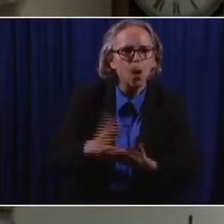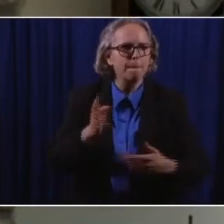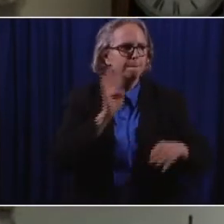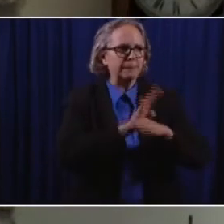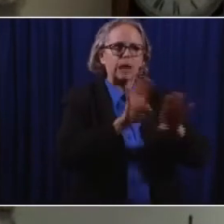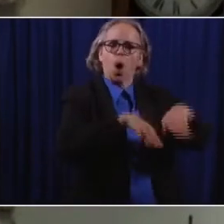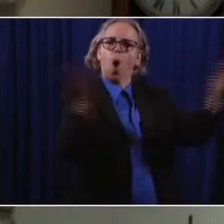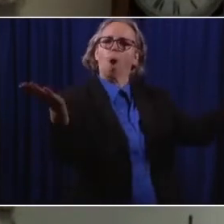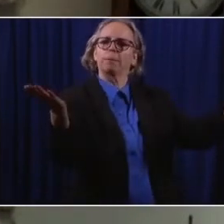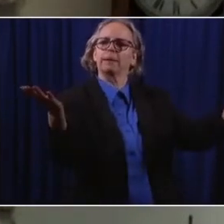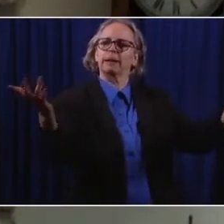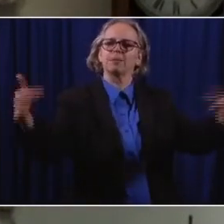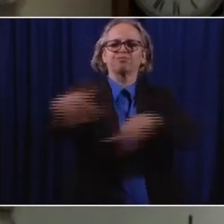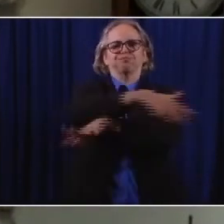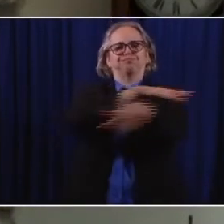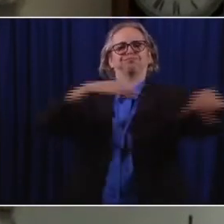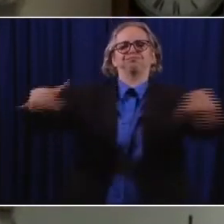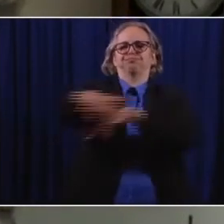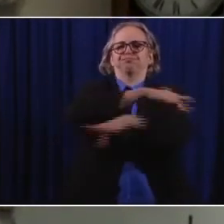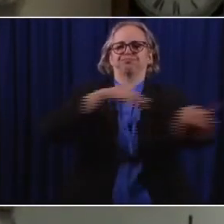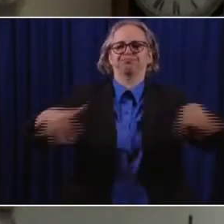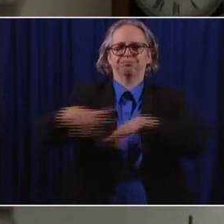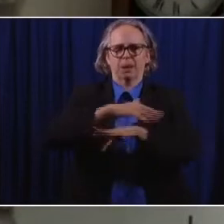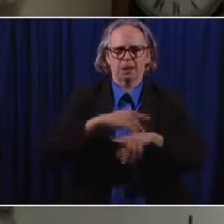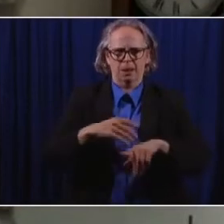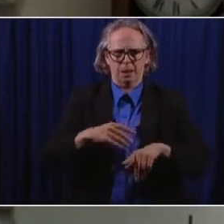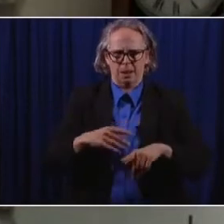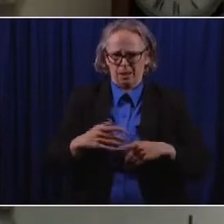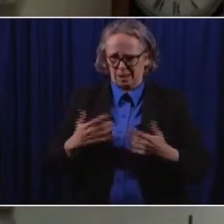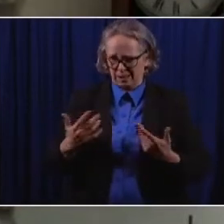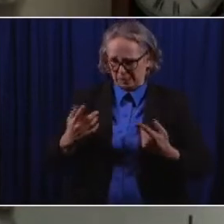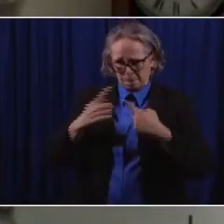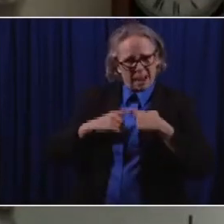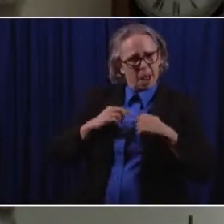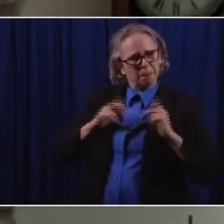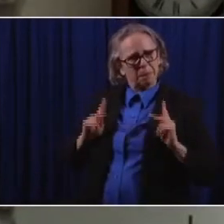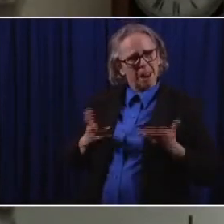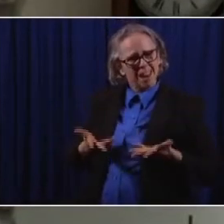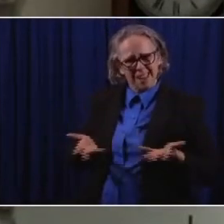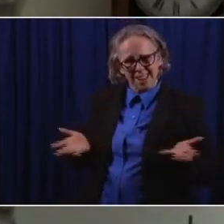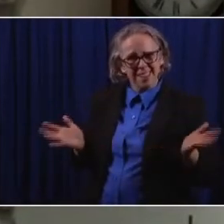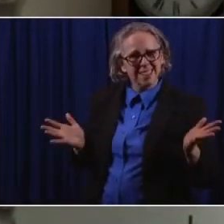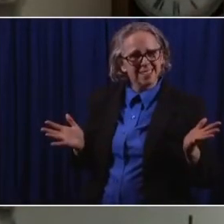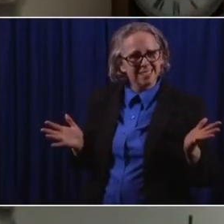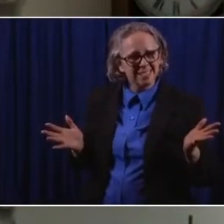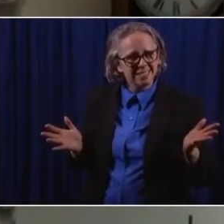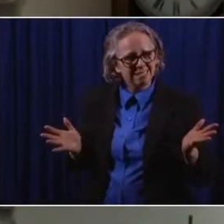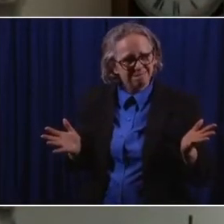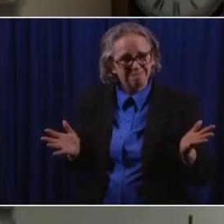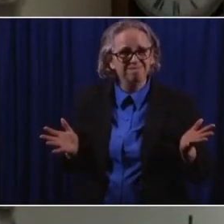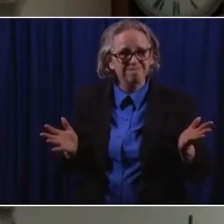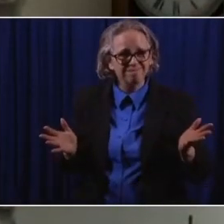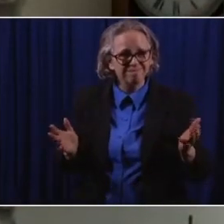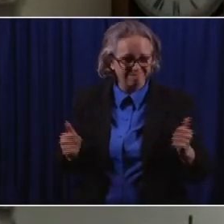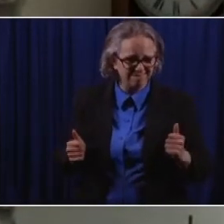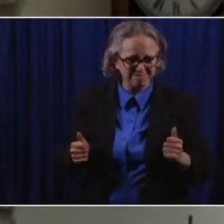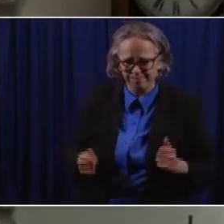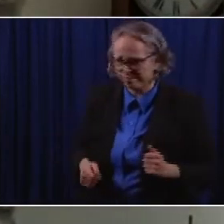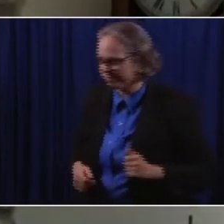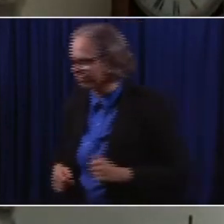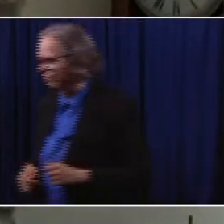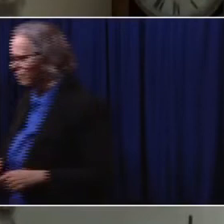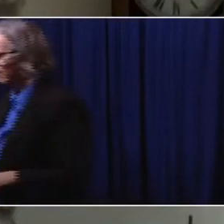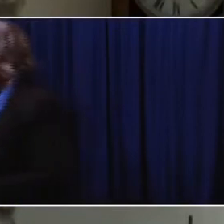if we do these other things like wearing the mask and keep a distance. That's where we are. Next question is from